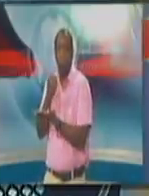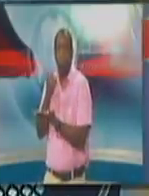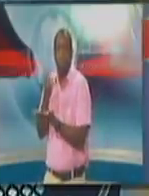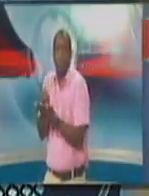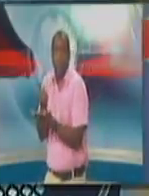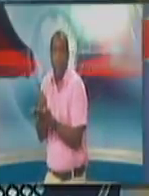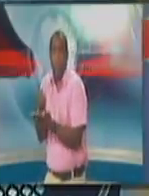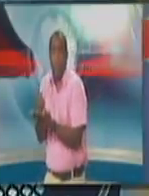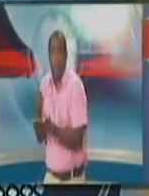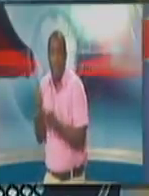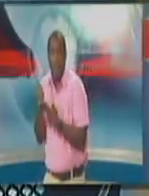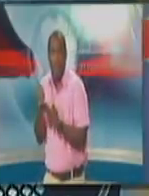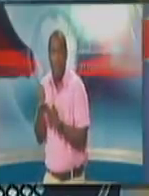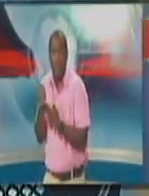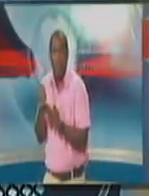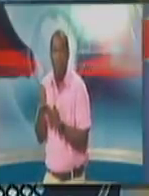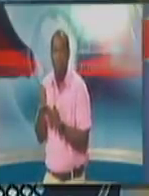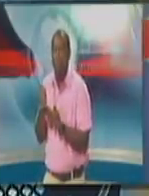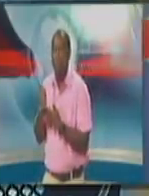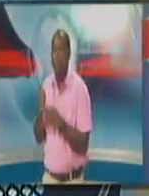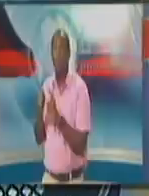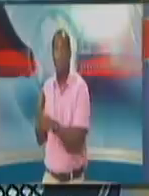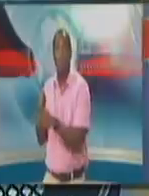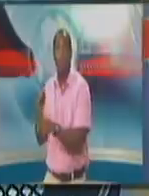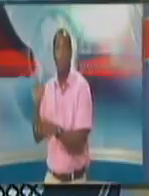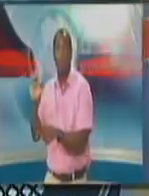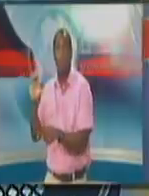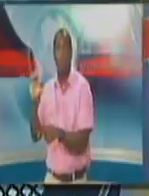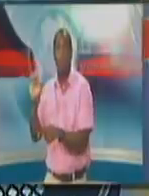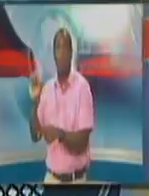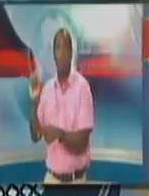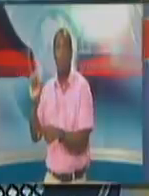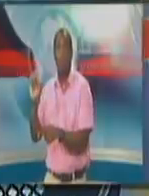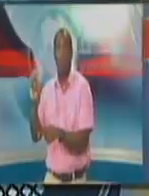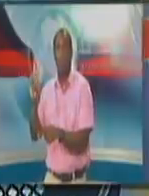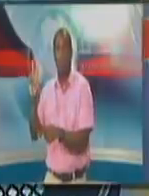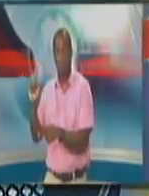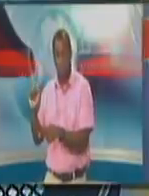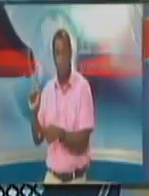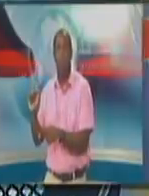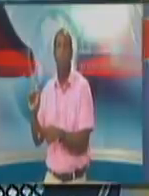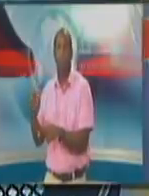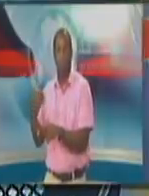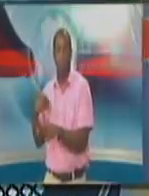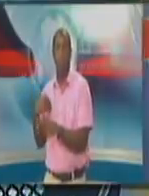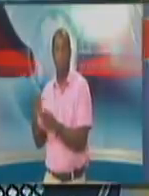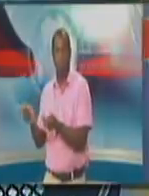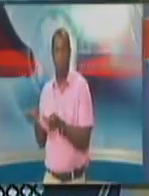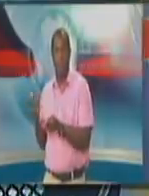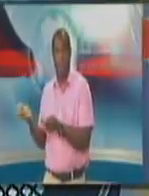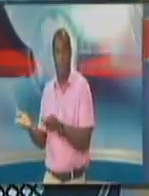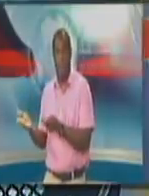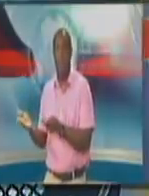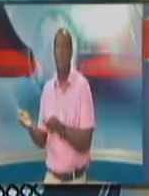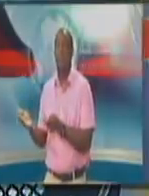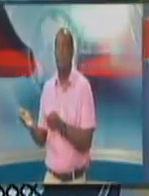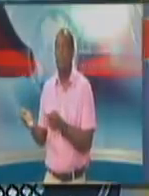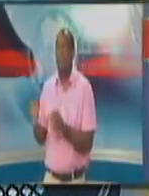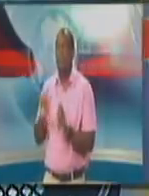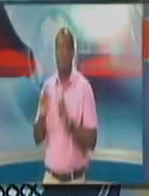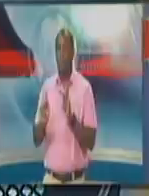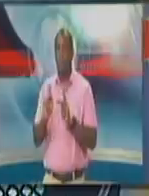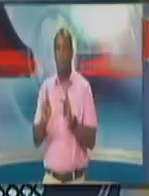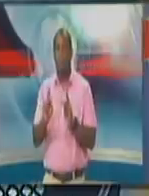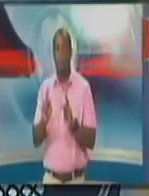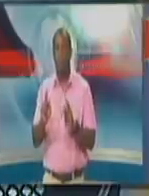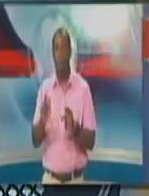providing inpatient services. They have modified their outpatient services clearly to accommodate physical